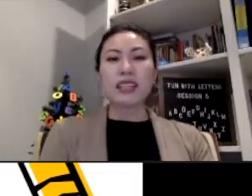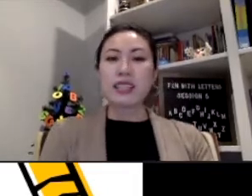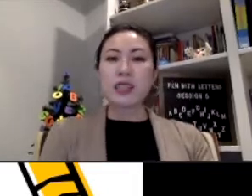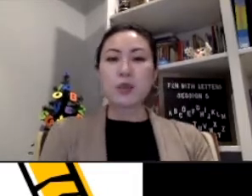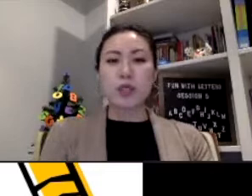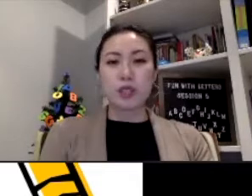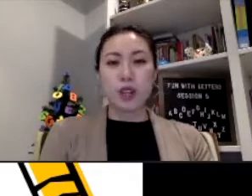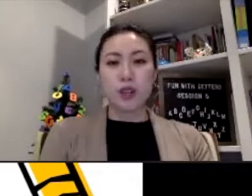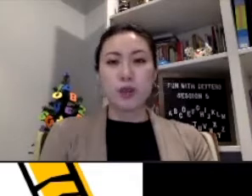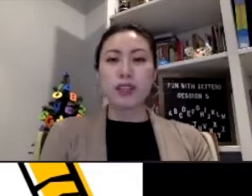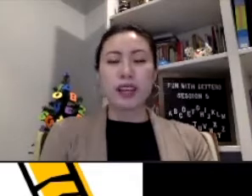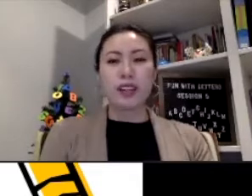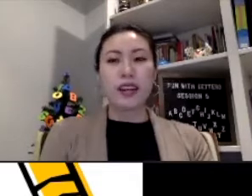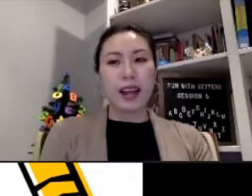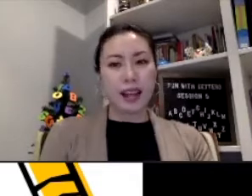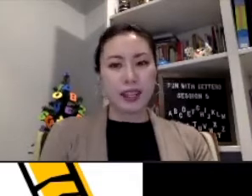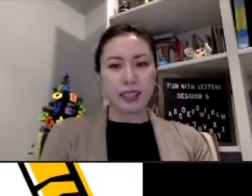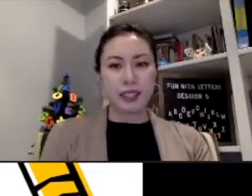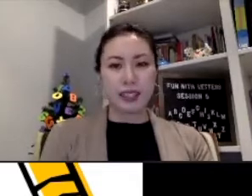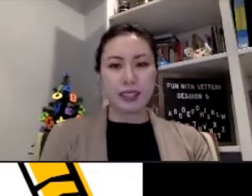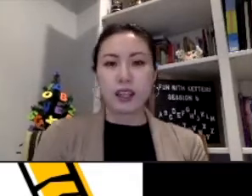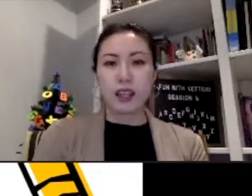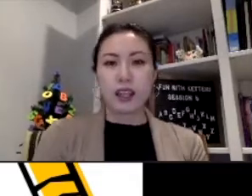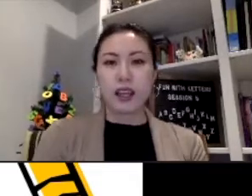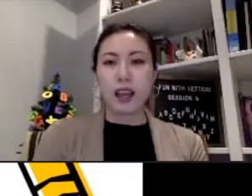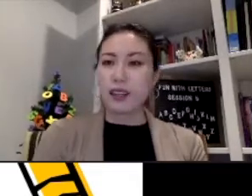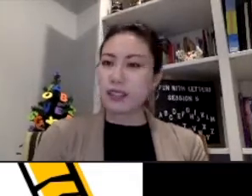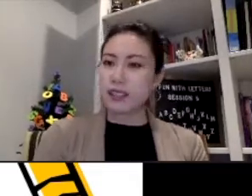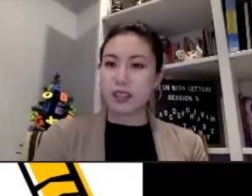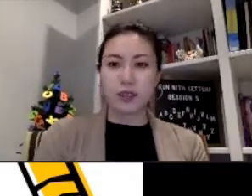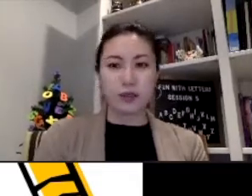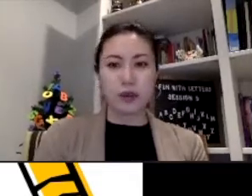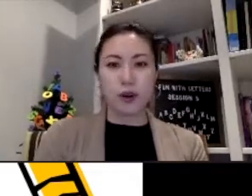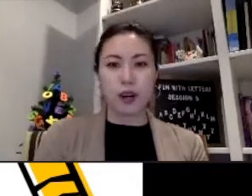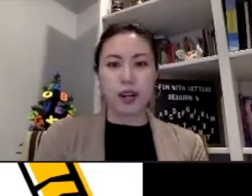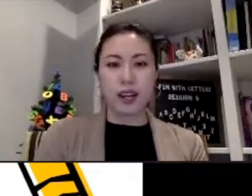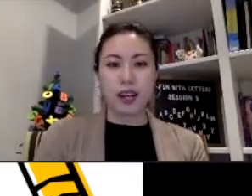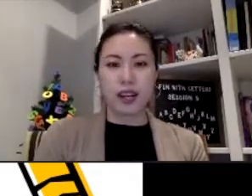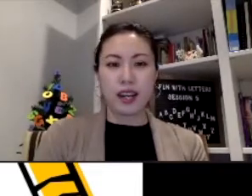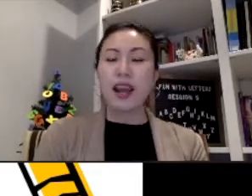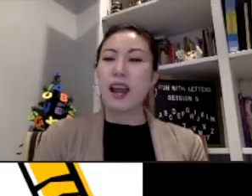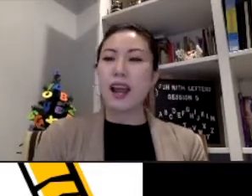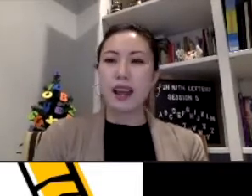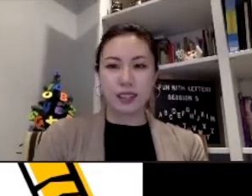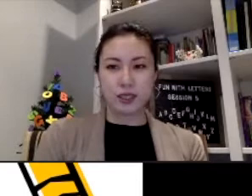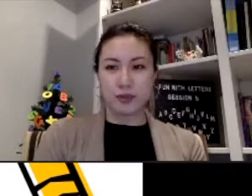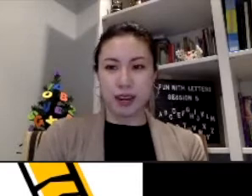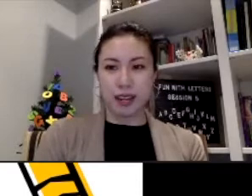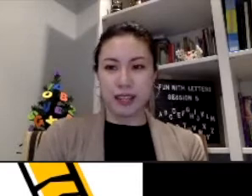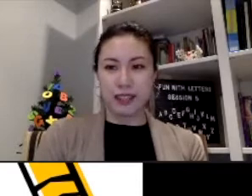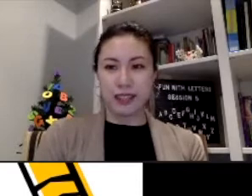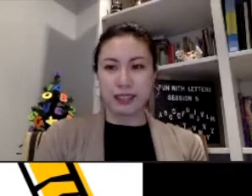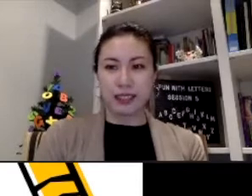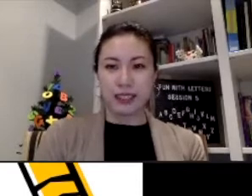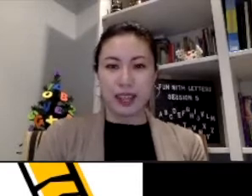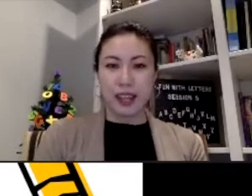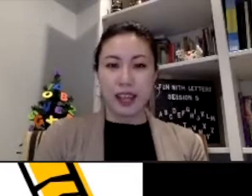Now let's see what starts with letter X. X is for